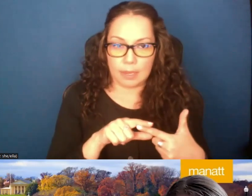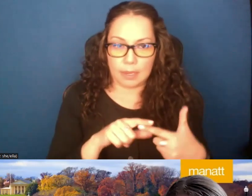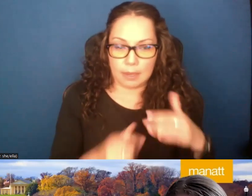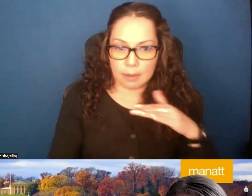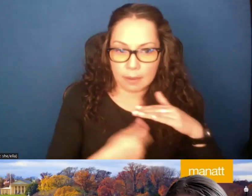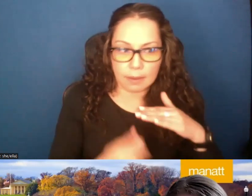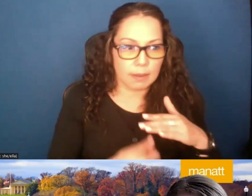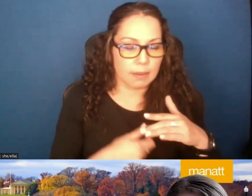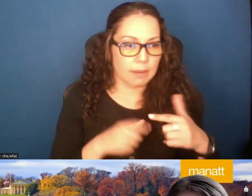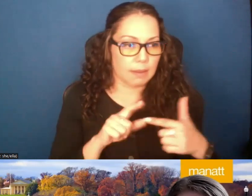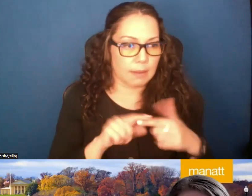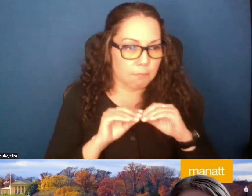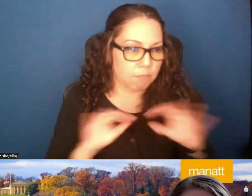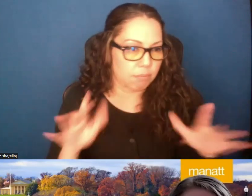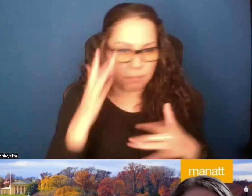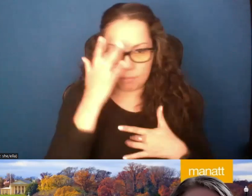emergencies we might consider.